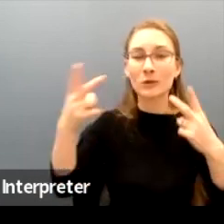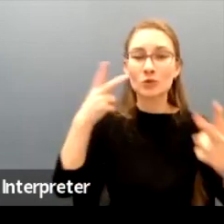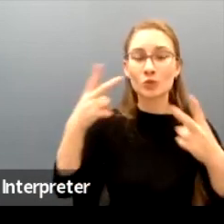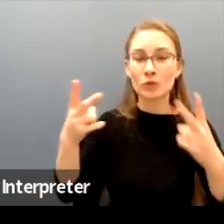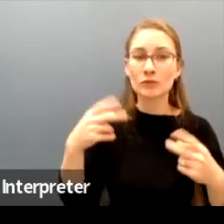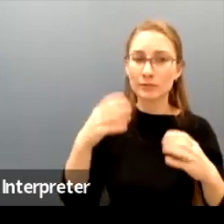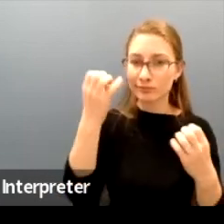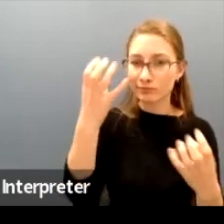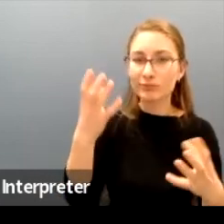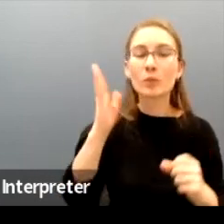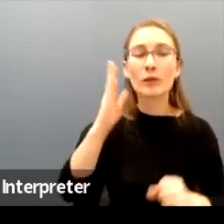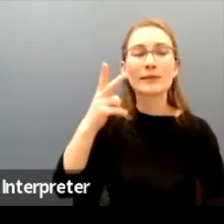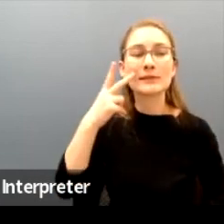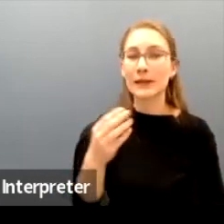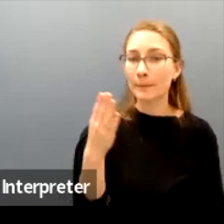as well.